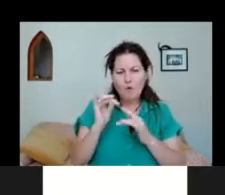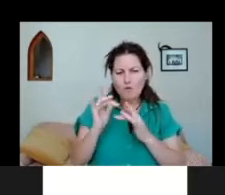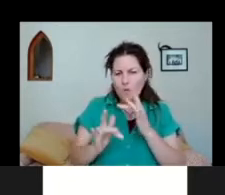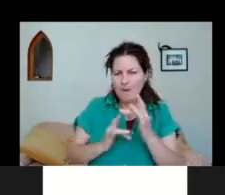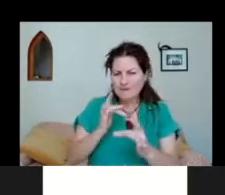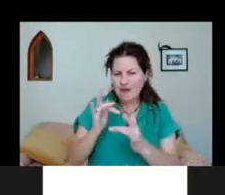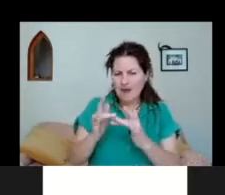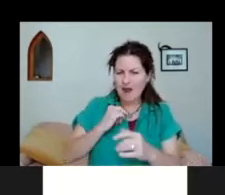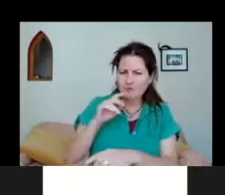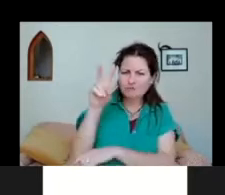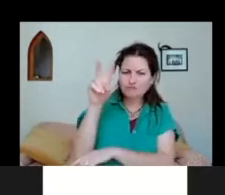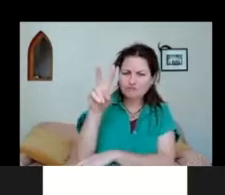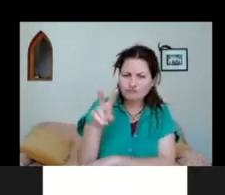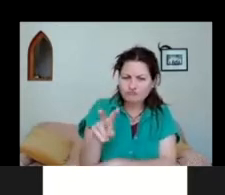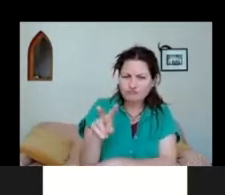reading,